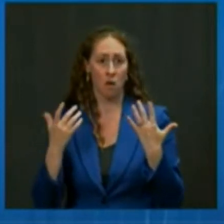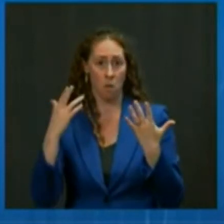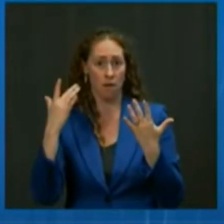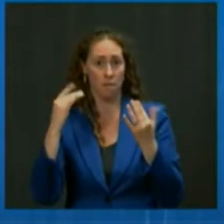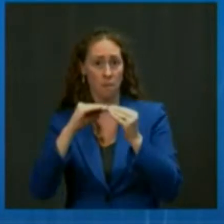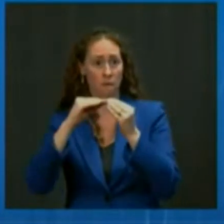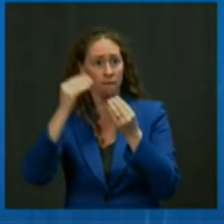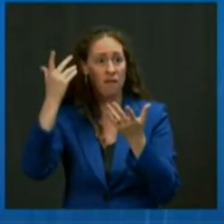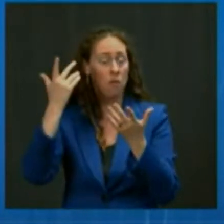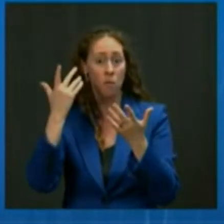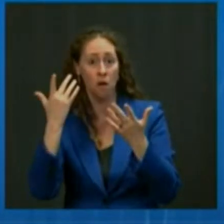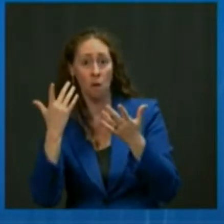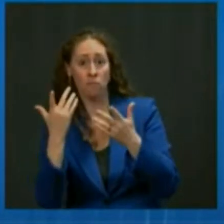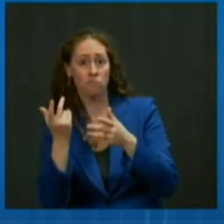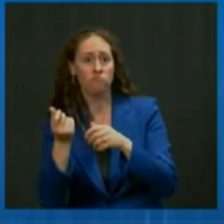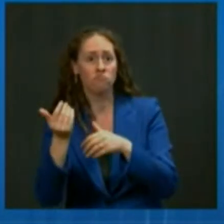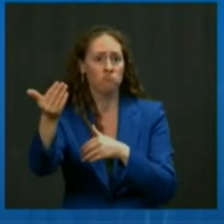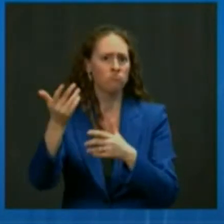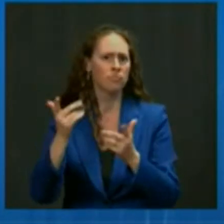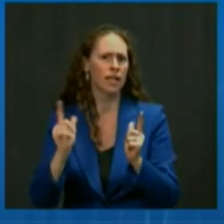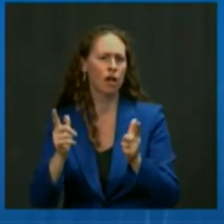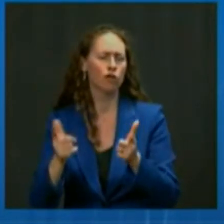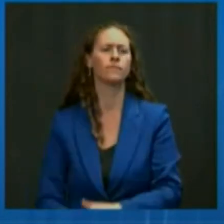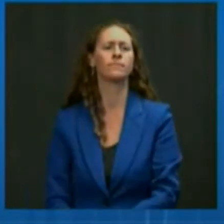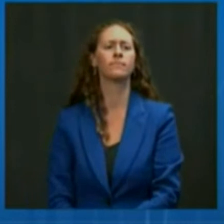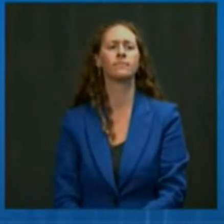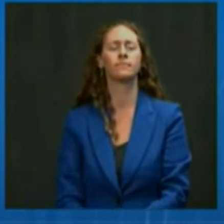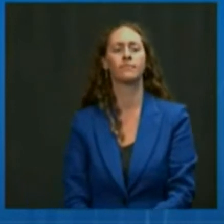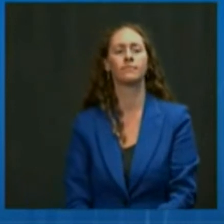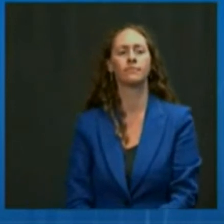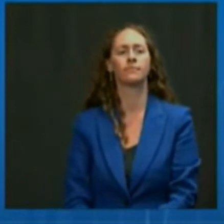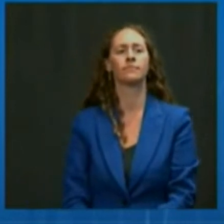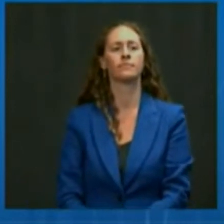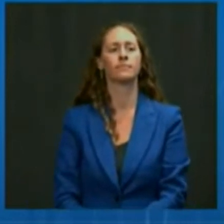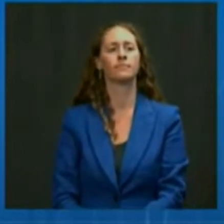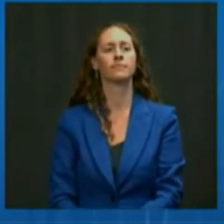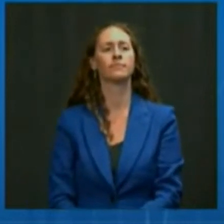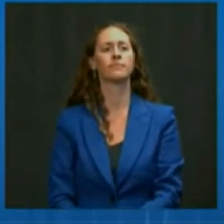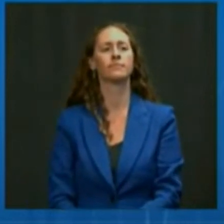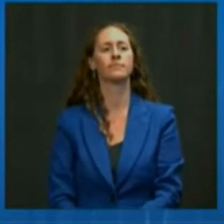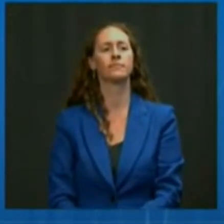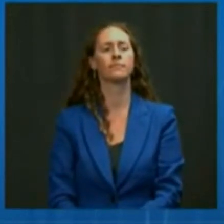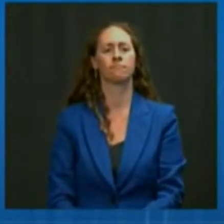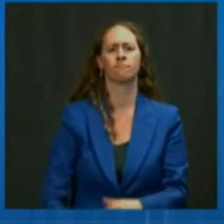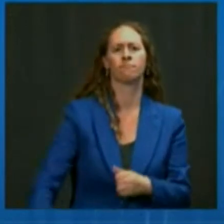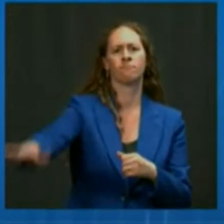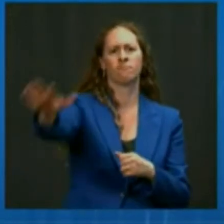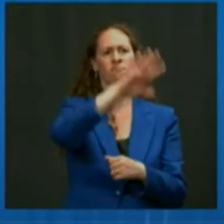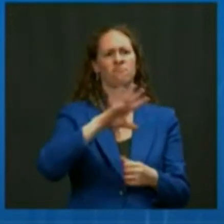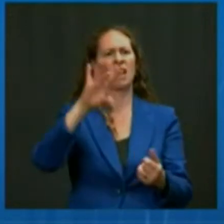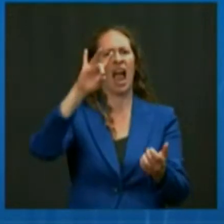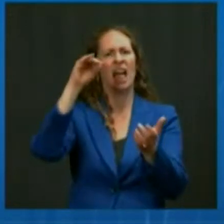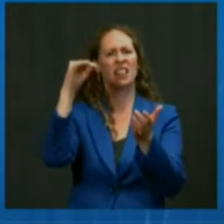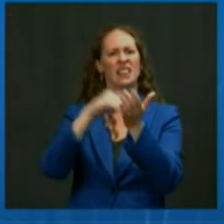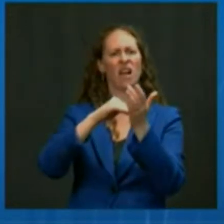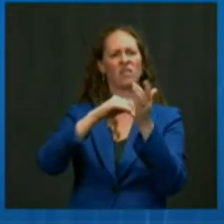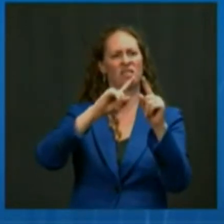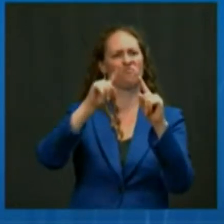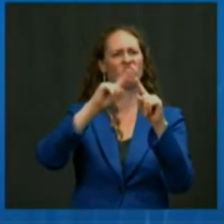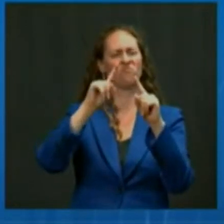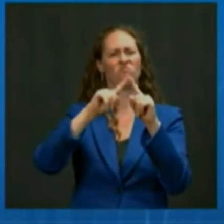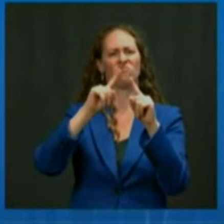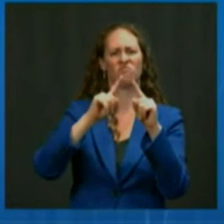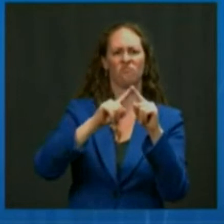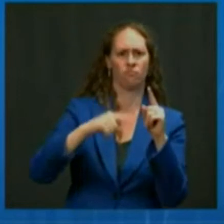So on the first question, there are 80,000 sites across the country. As I mentioned, 90% of Americans live